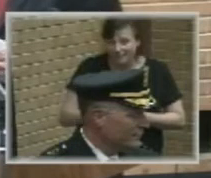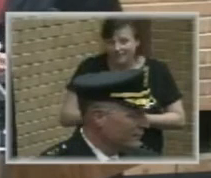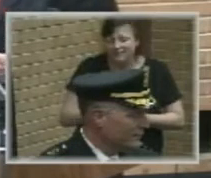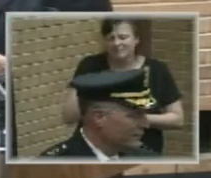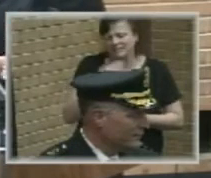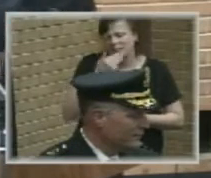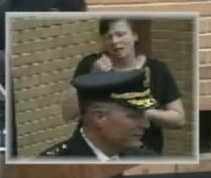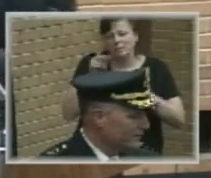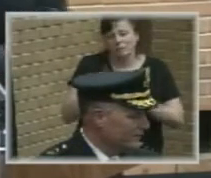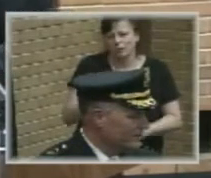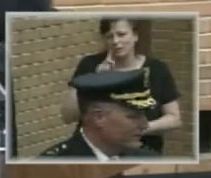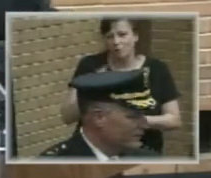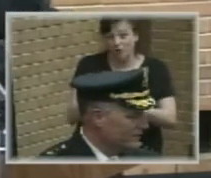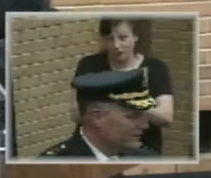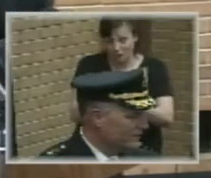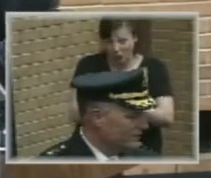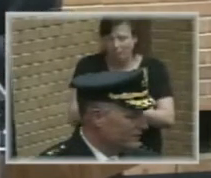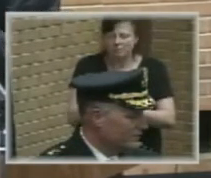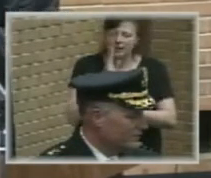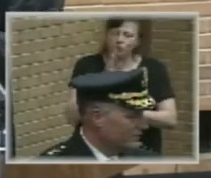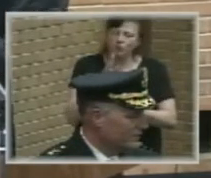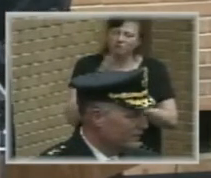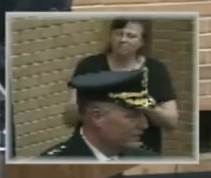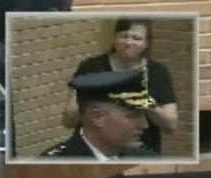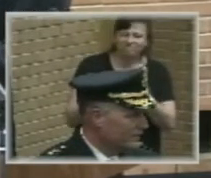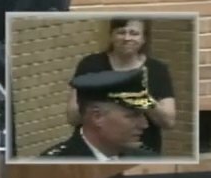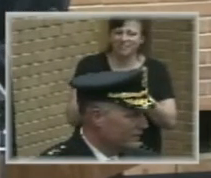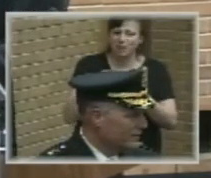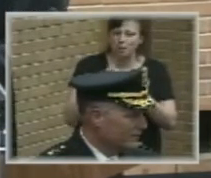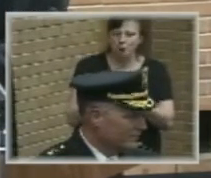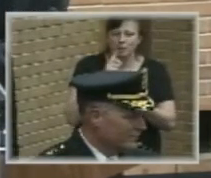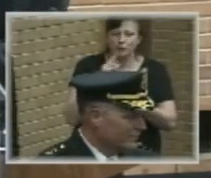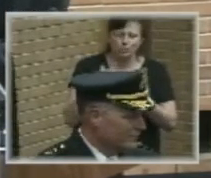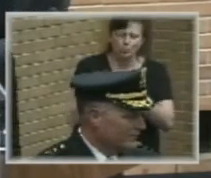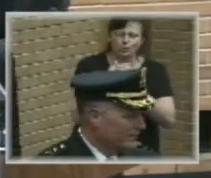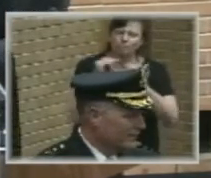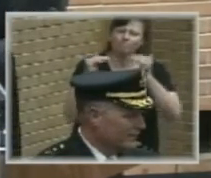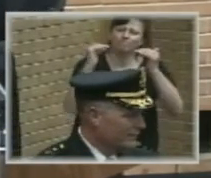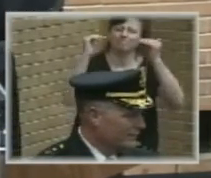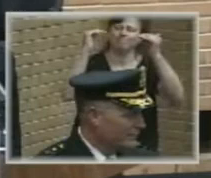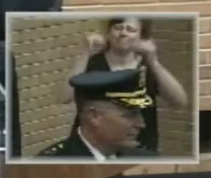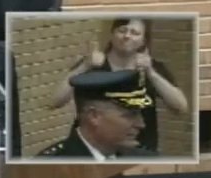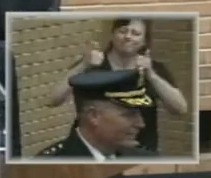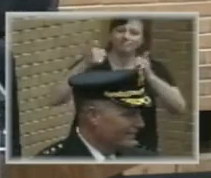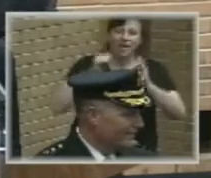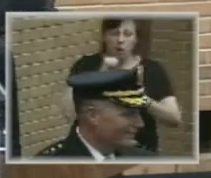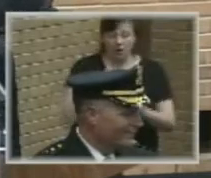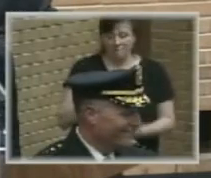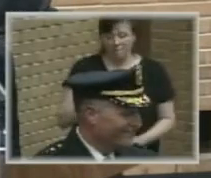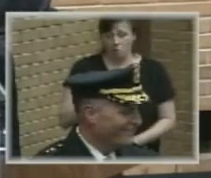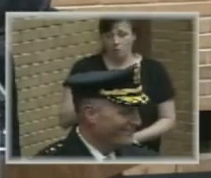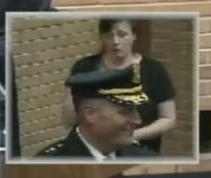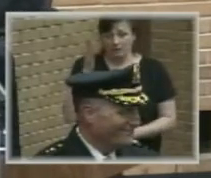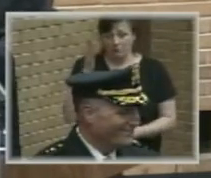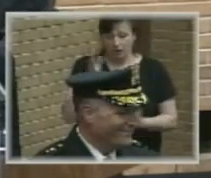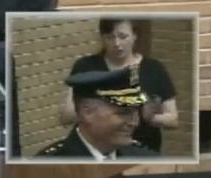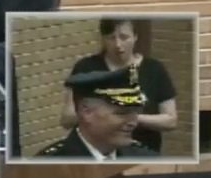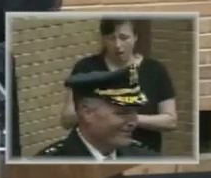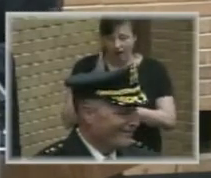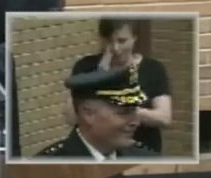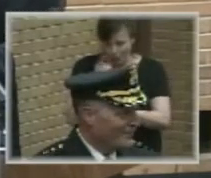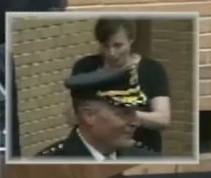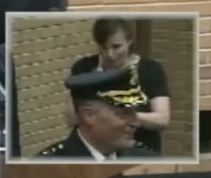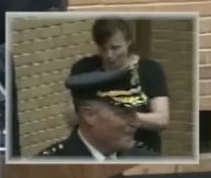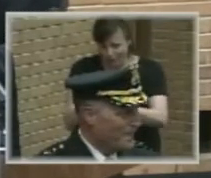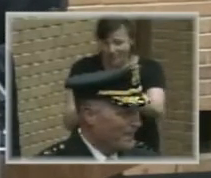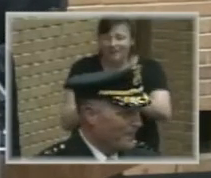the department to newer heights. You'll all sit back and watch. I don't have a formal speech prepared. I know you do, but I will just say that